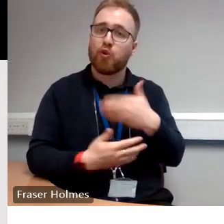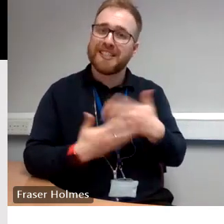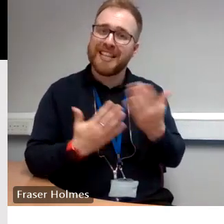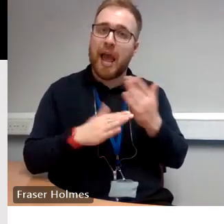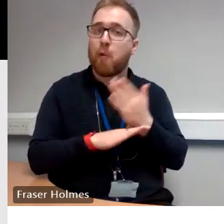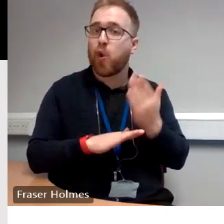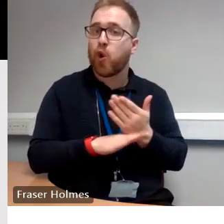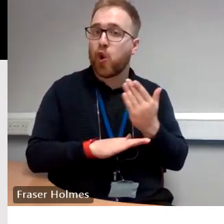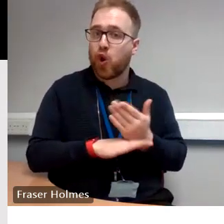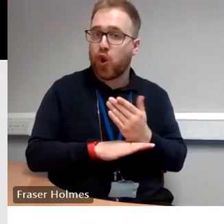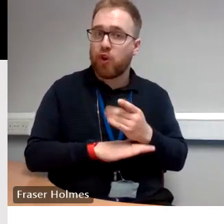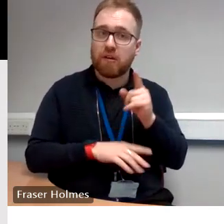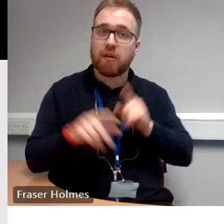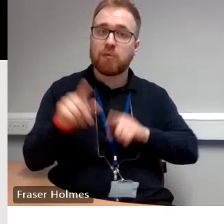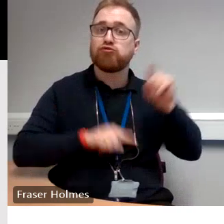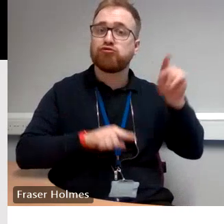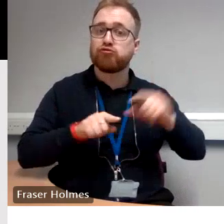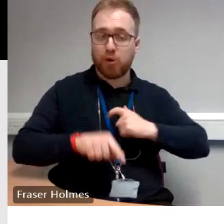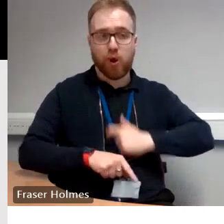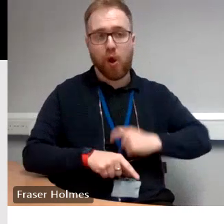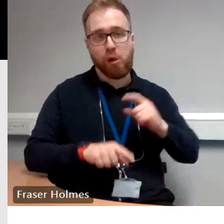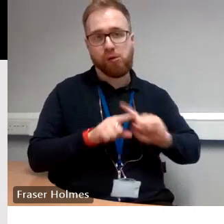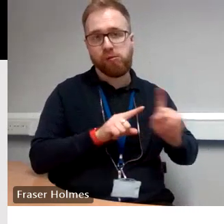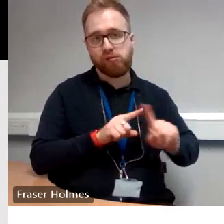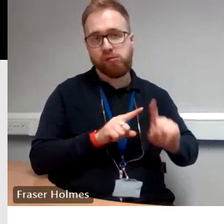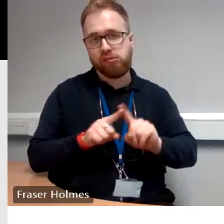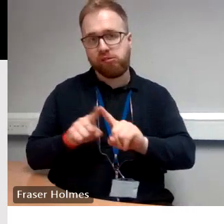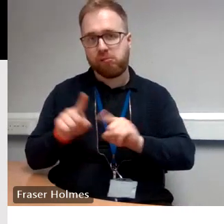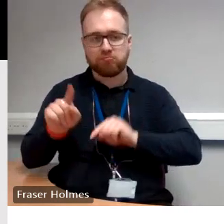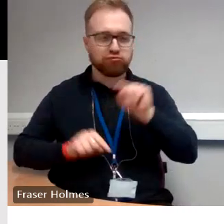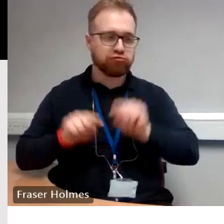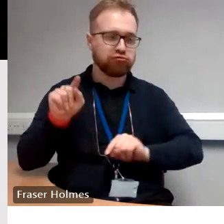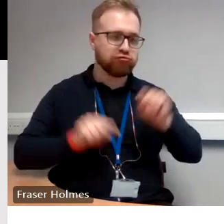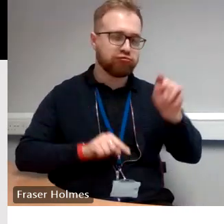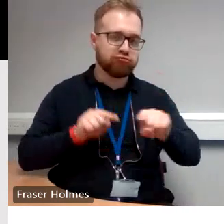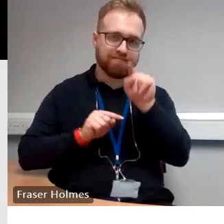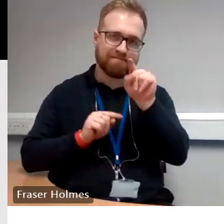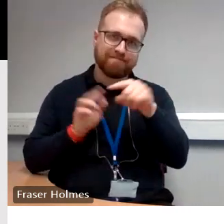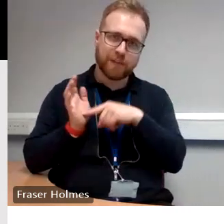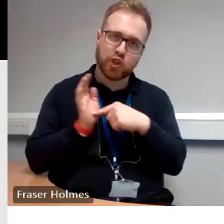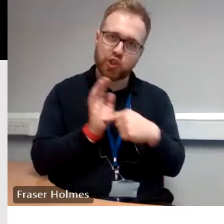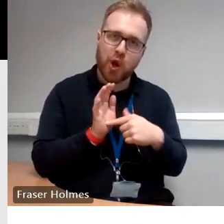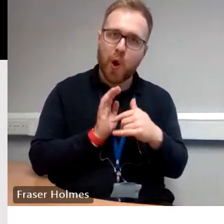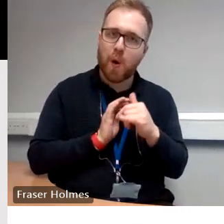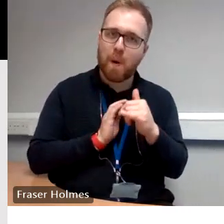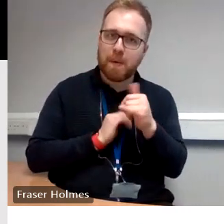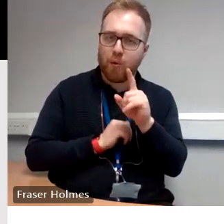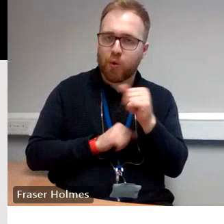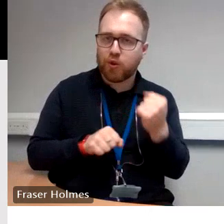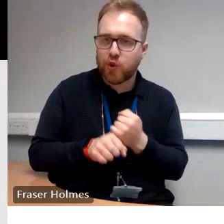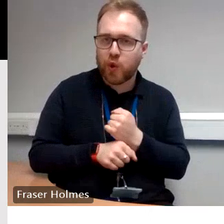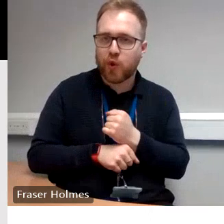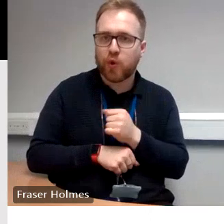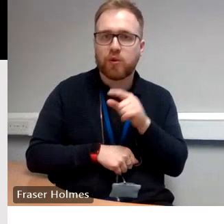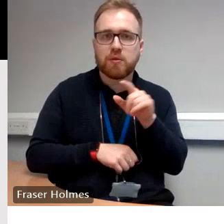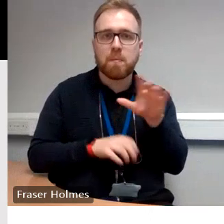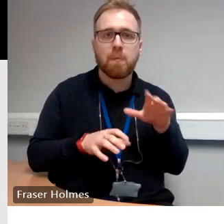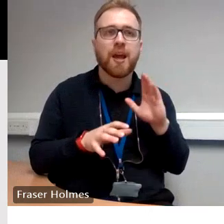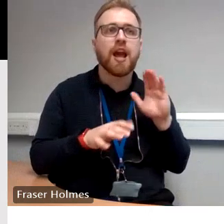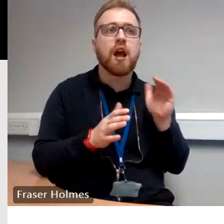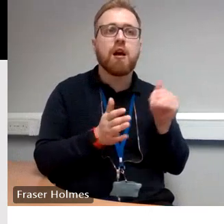day. It's a very varied role, and I think this really does demonstrate what they might get up to. So they might get